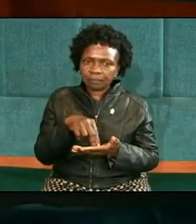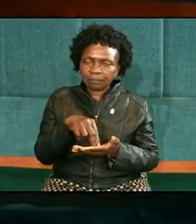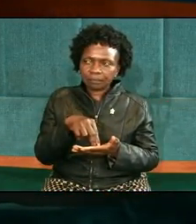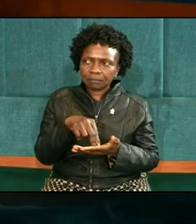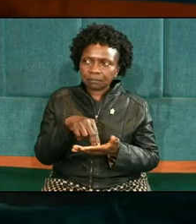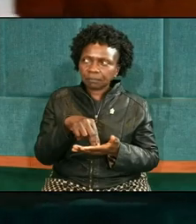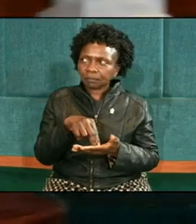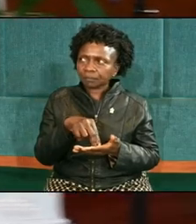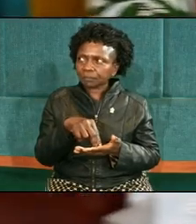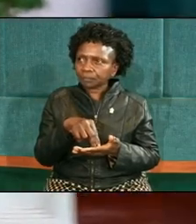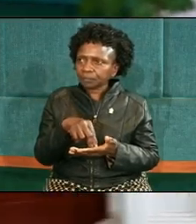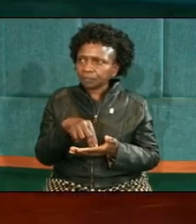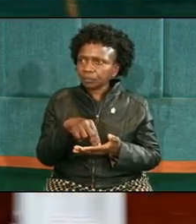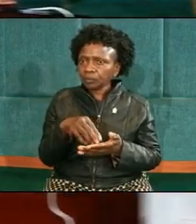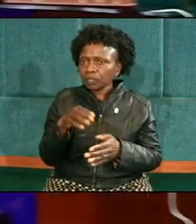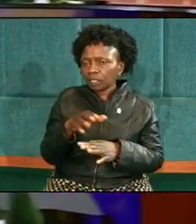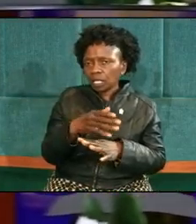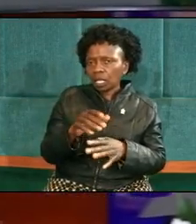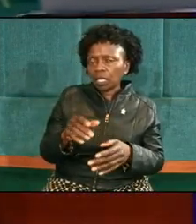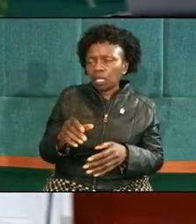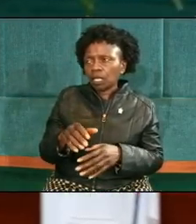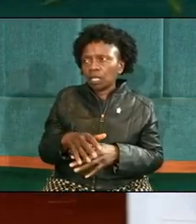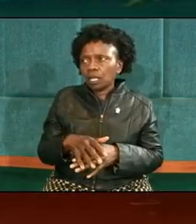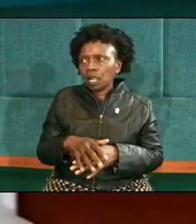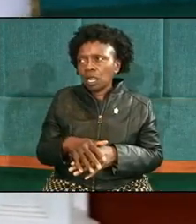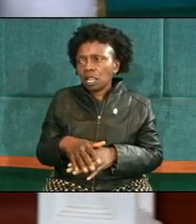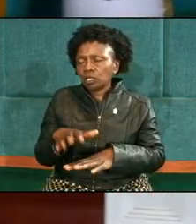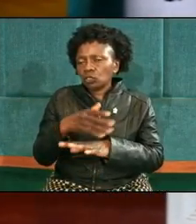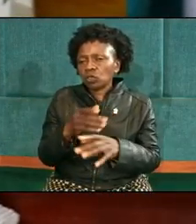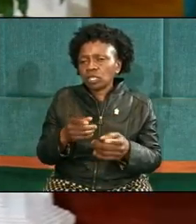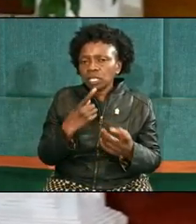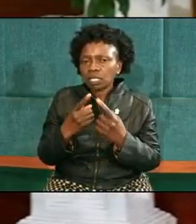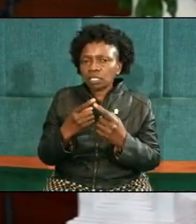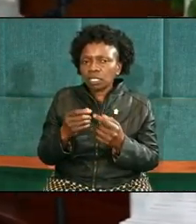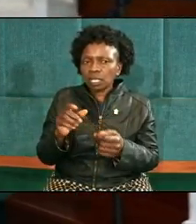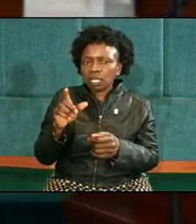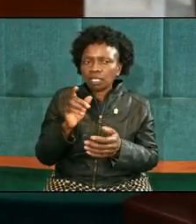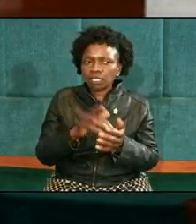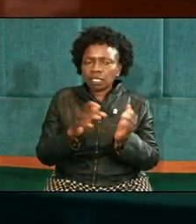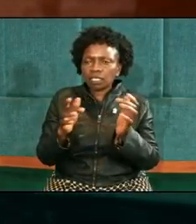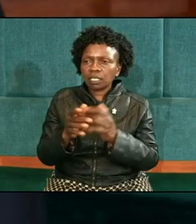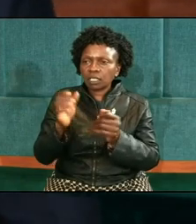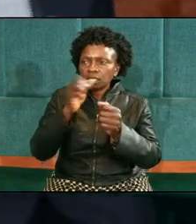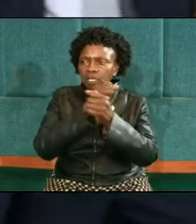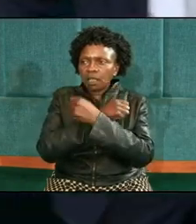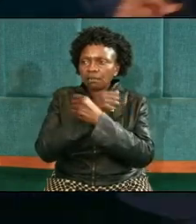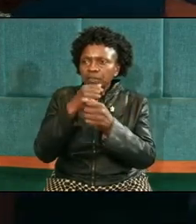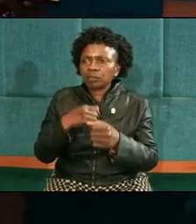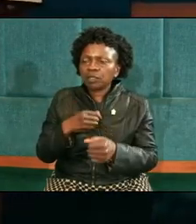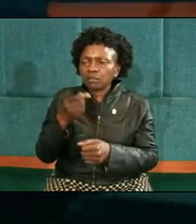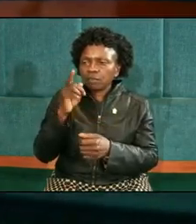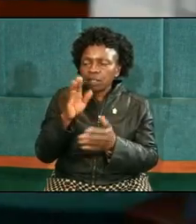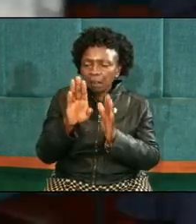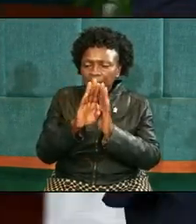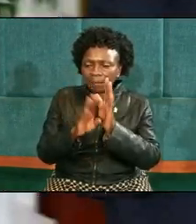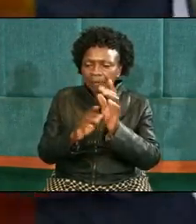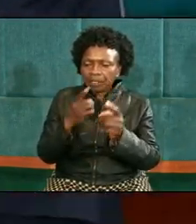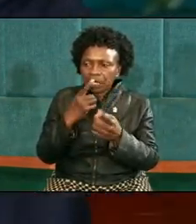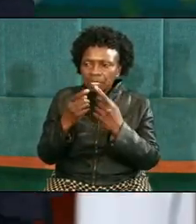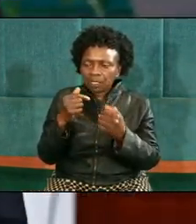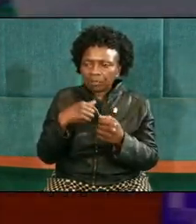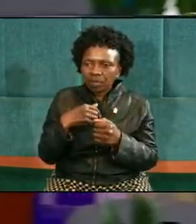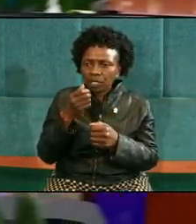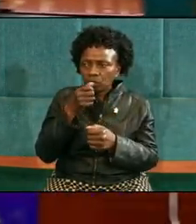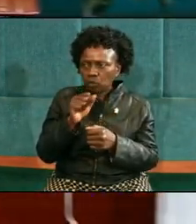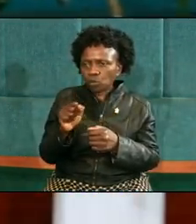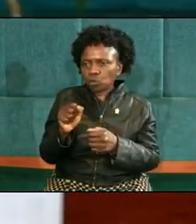There's a little song says, Jesus loves me, this I know, for the Bible tells me so. Little